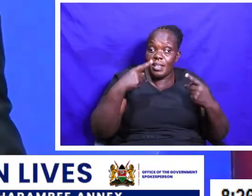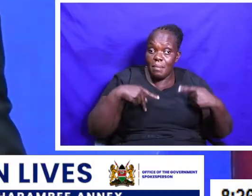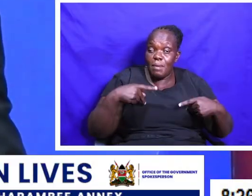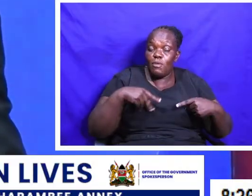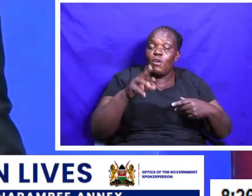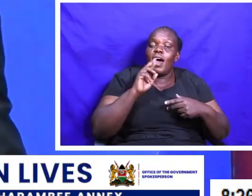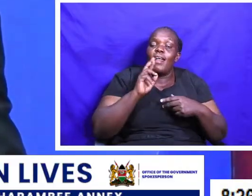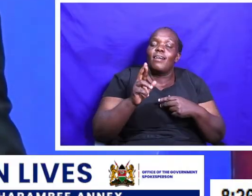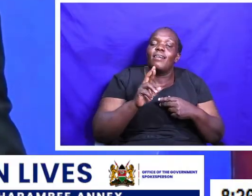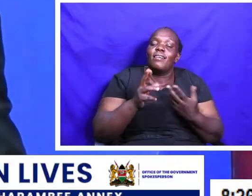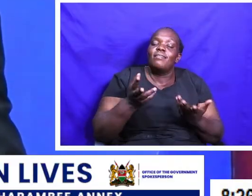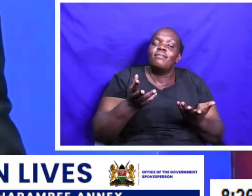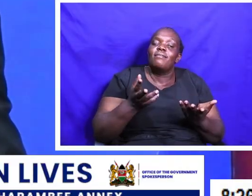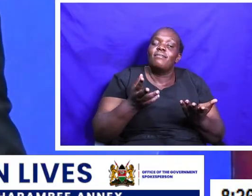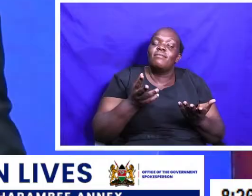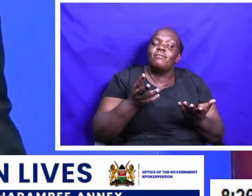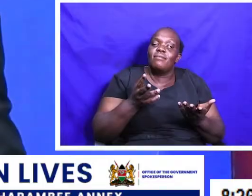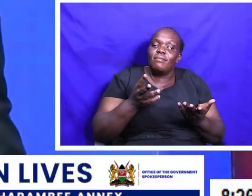are